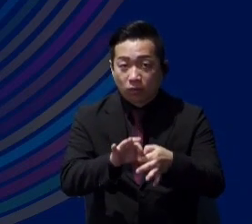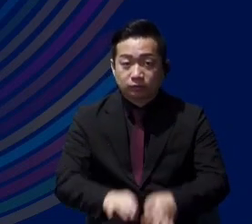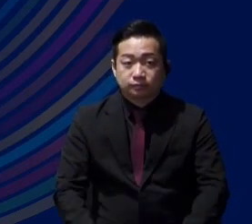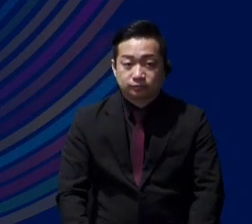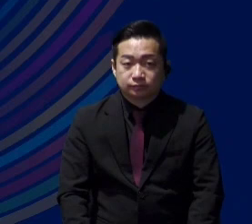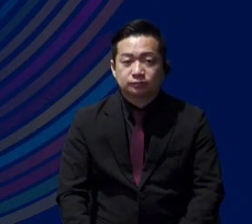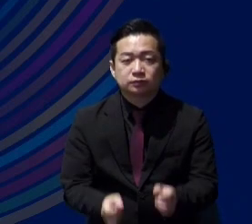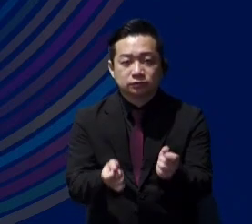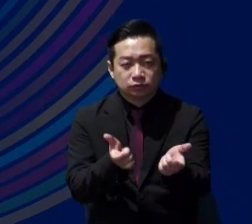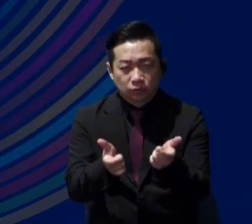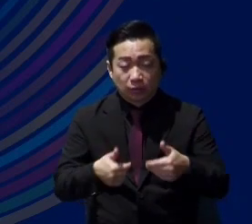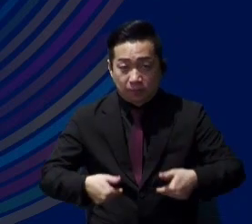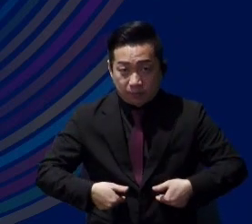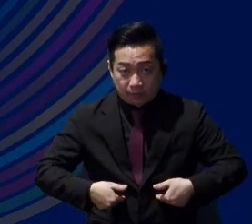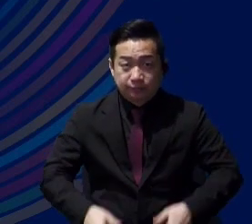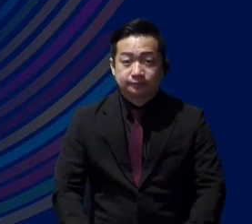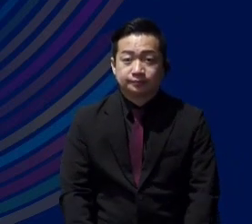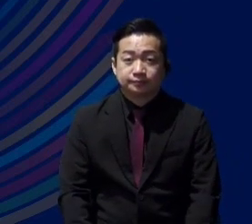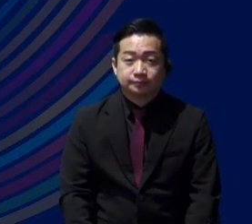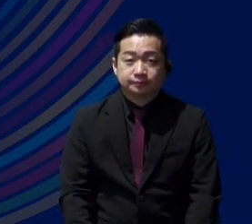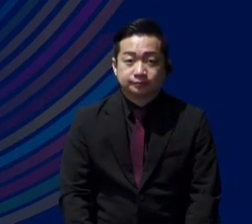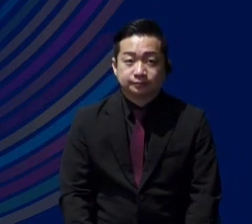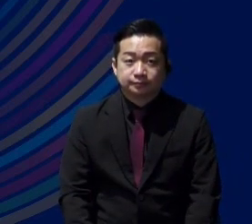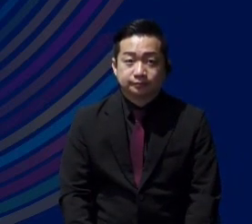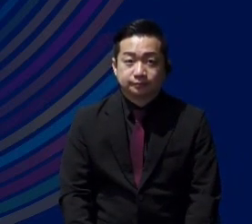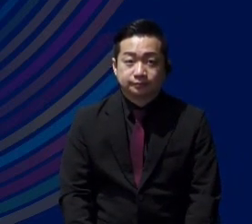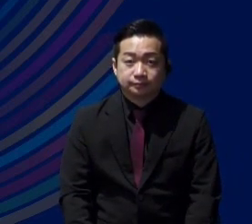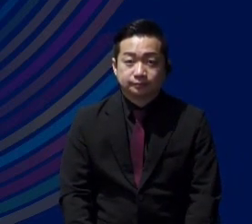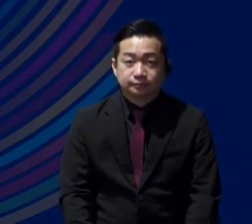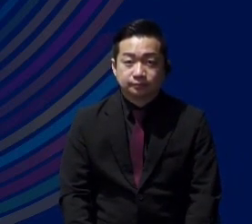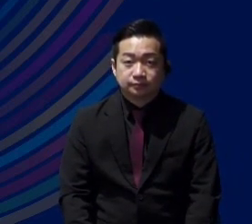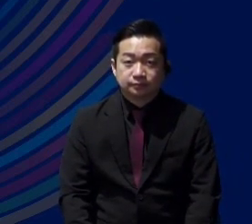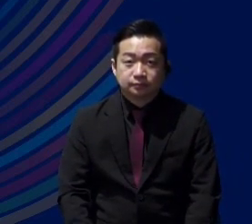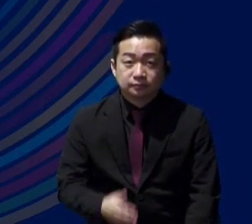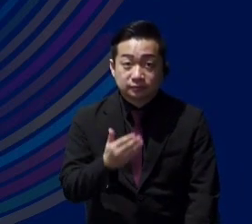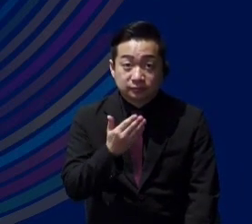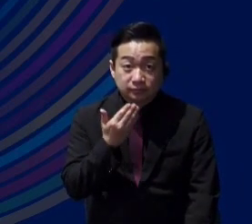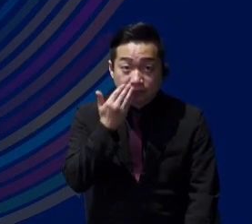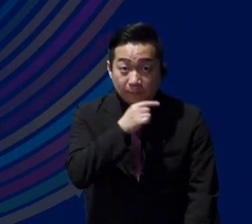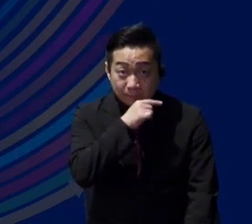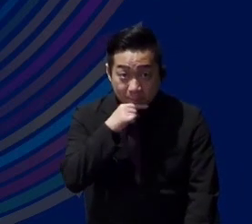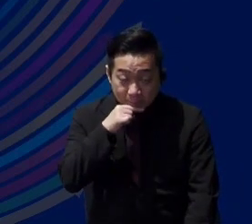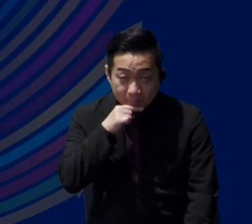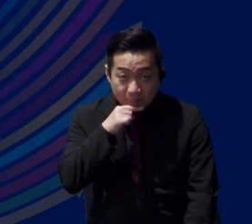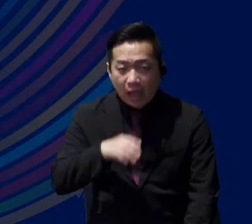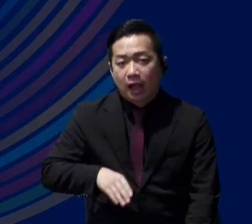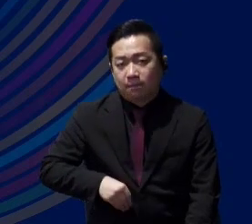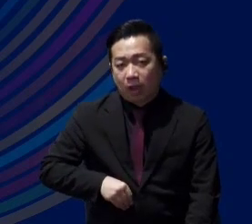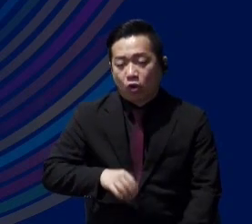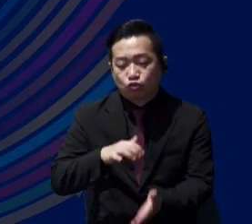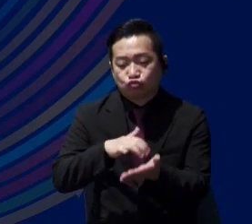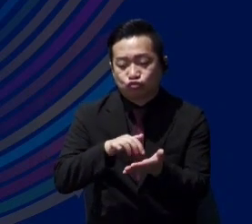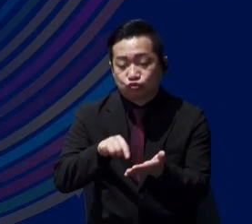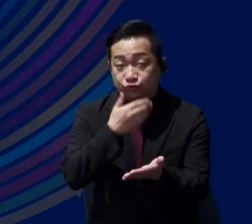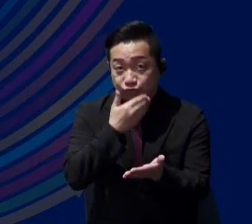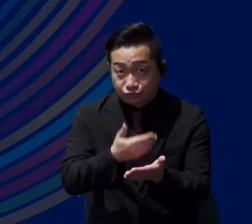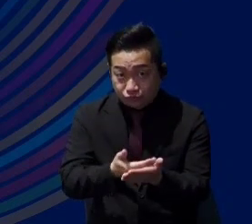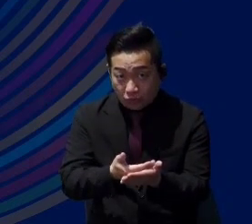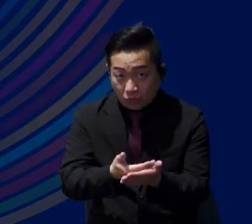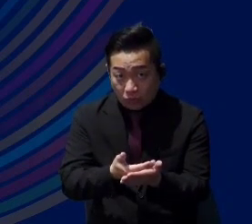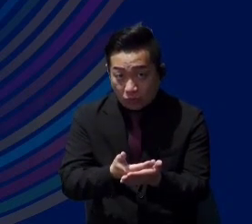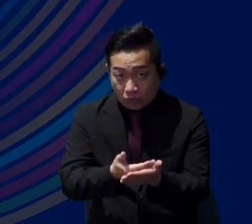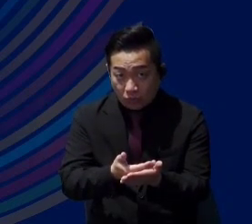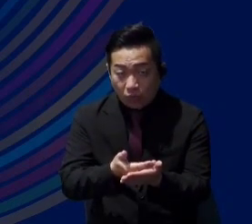are three important interventions. If minister wanted more